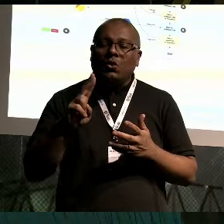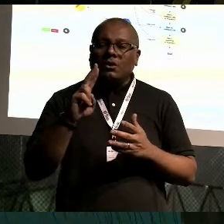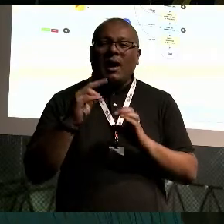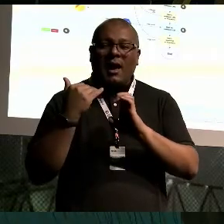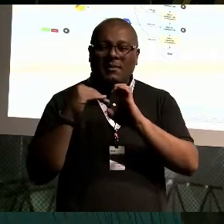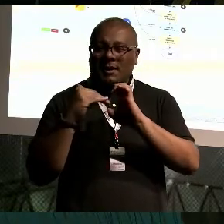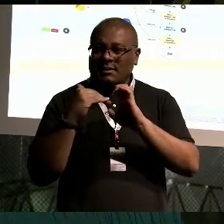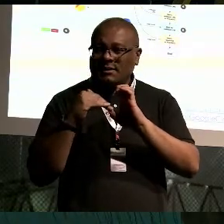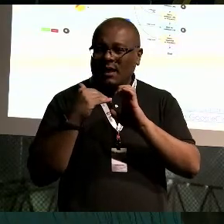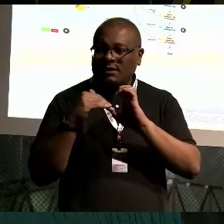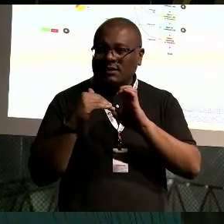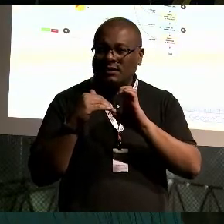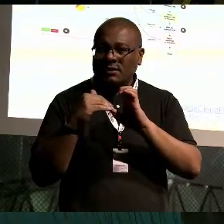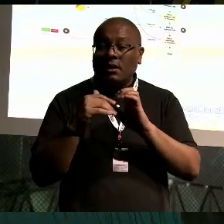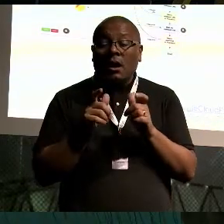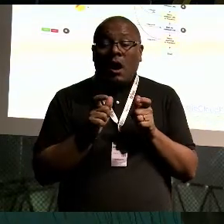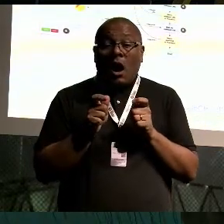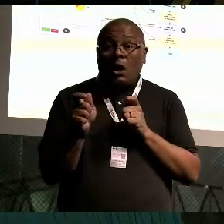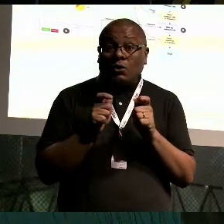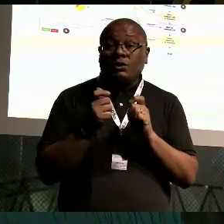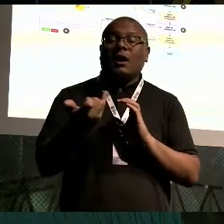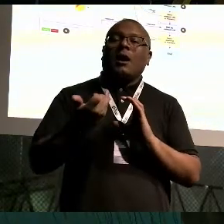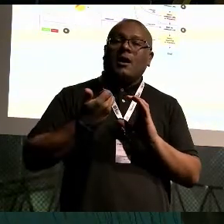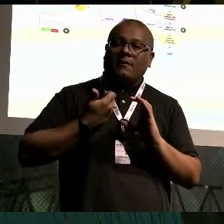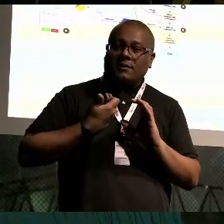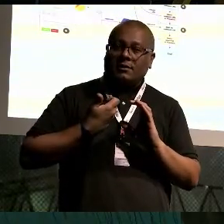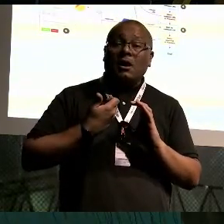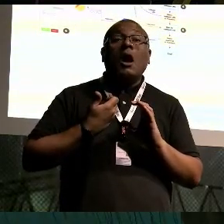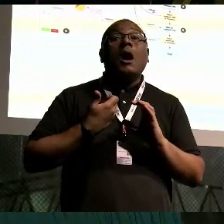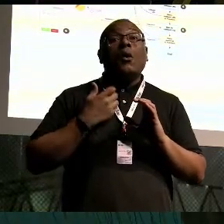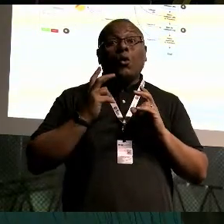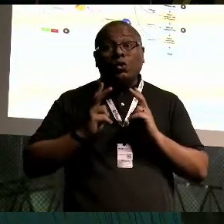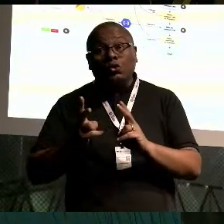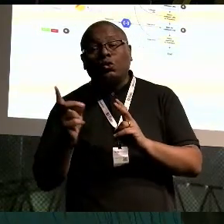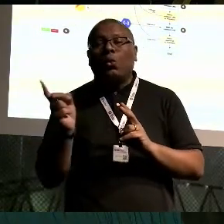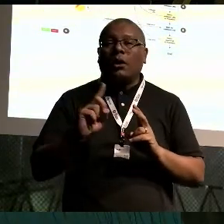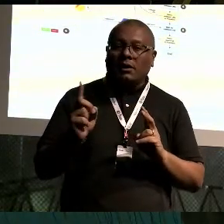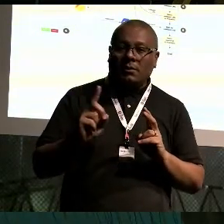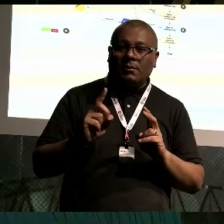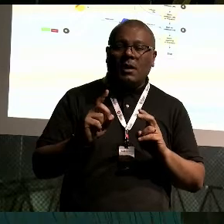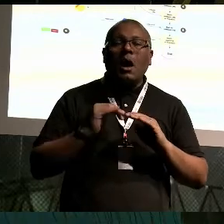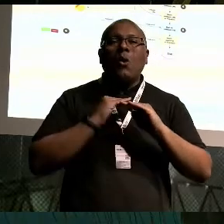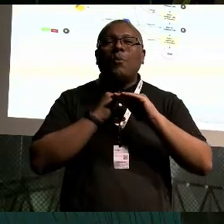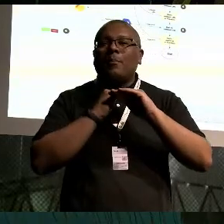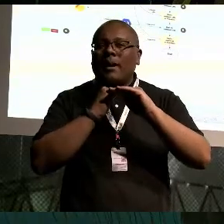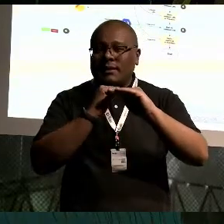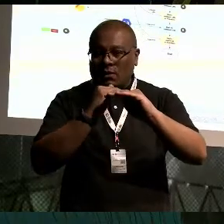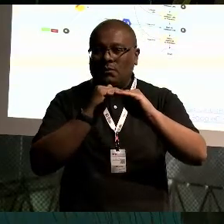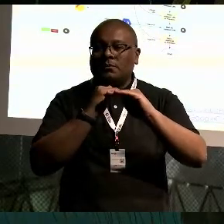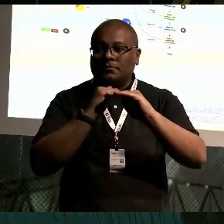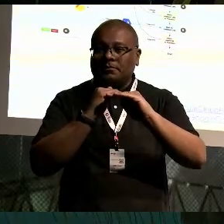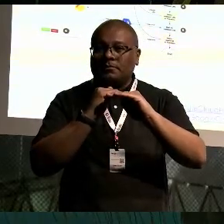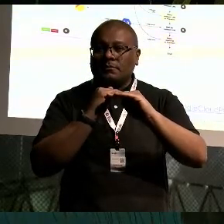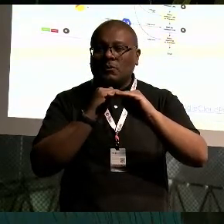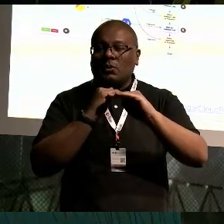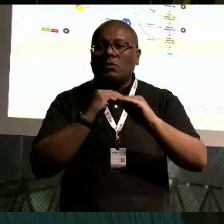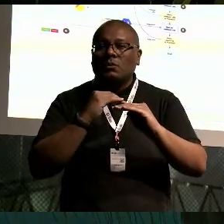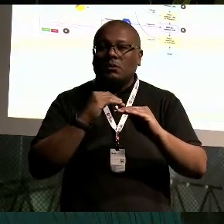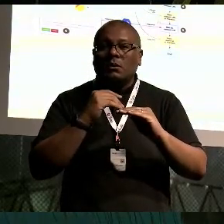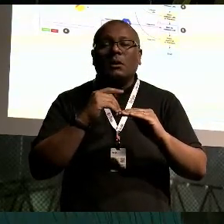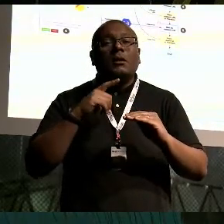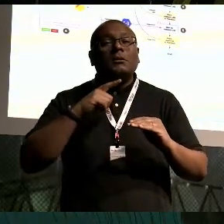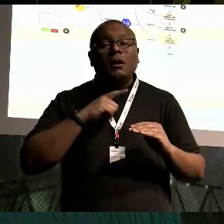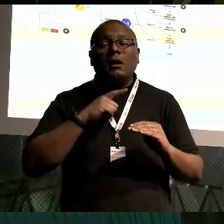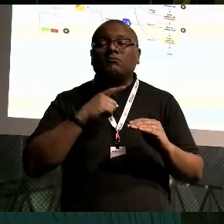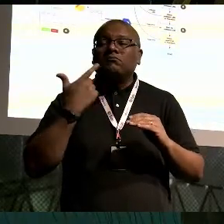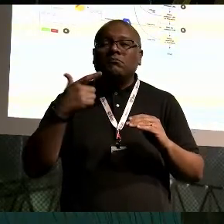message, then this will call your orchestration, and your orchestration will continue. So this pattern of orchestration happening and pausing